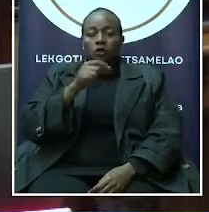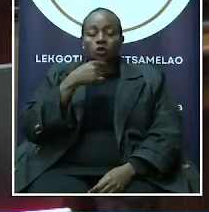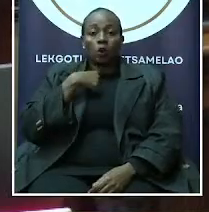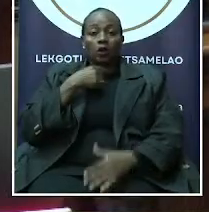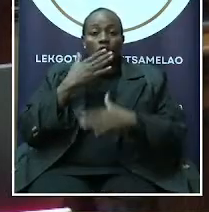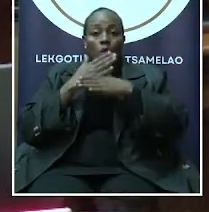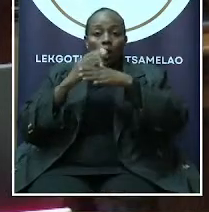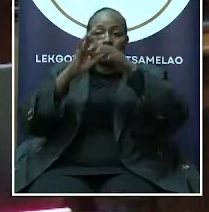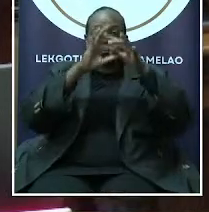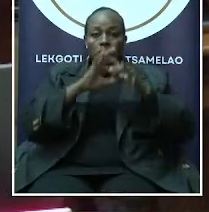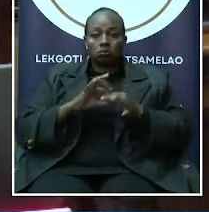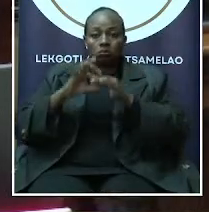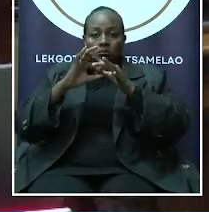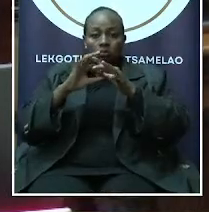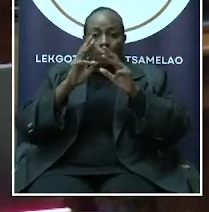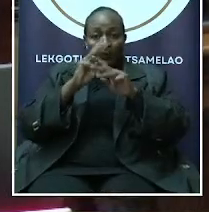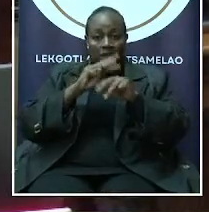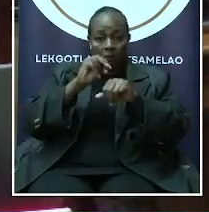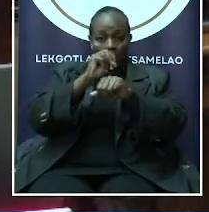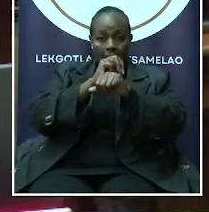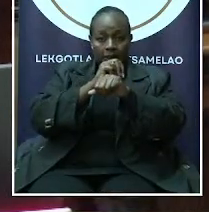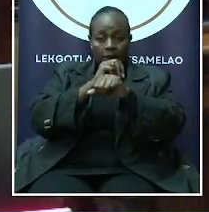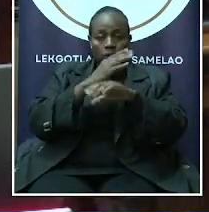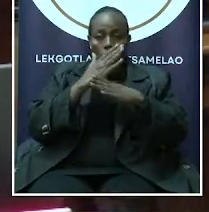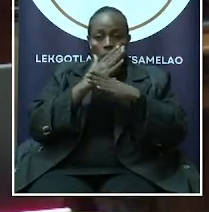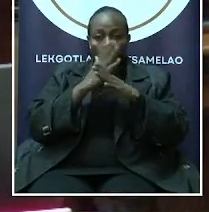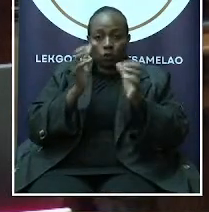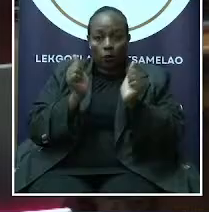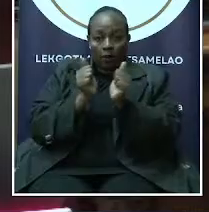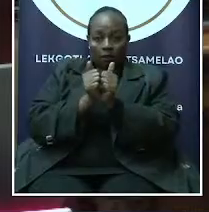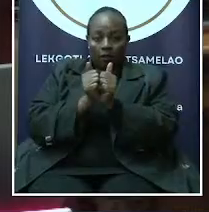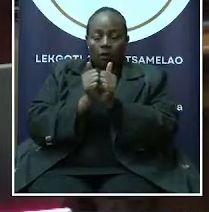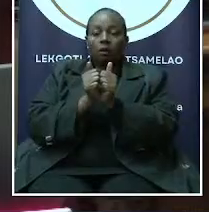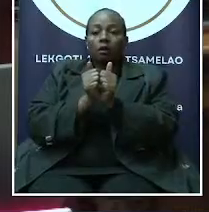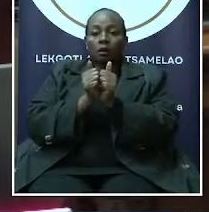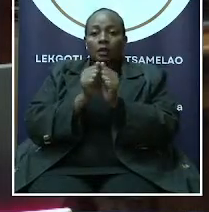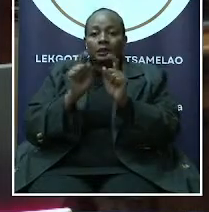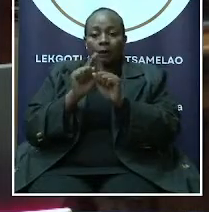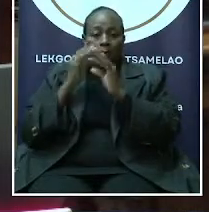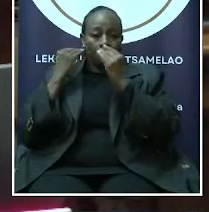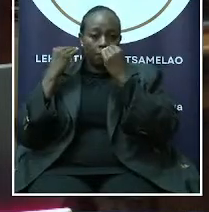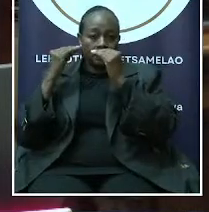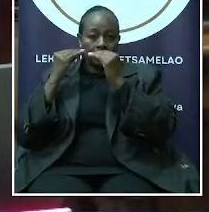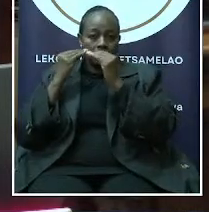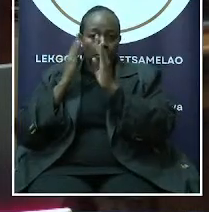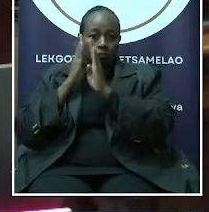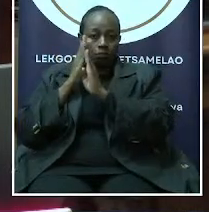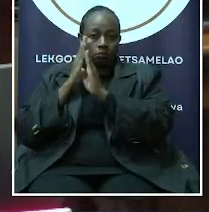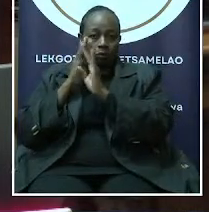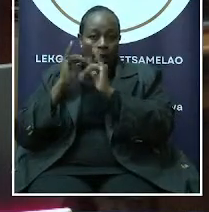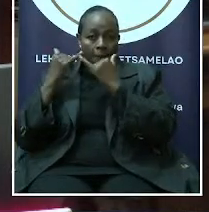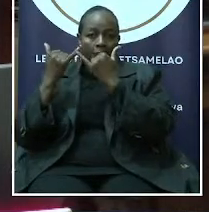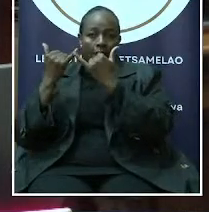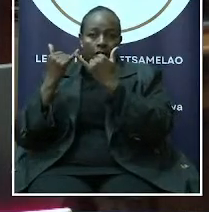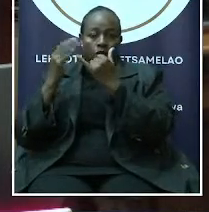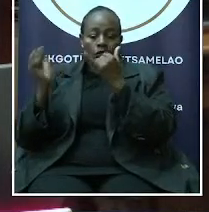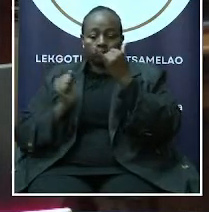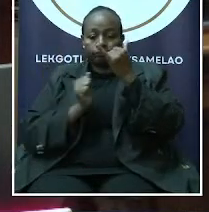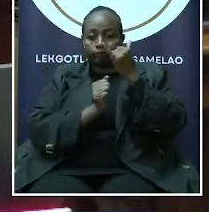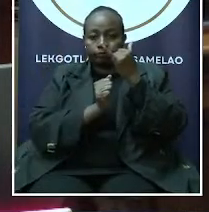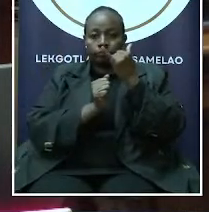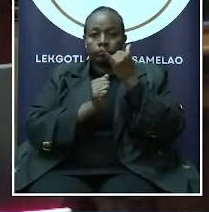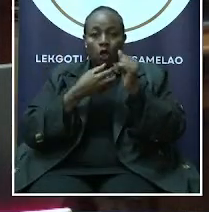collaborate with municipalities and the business sector to implore them